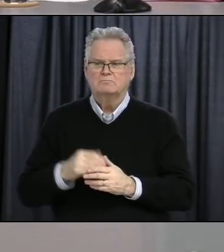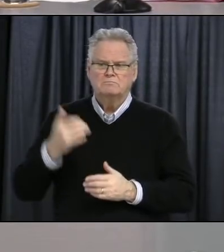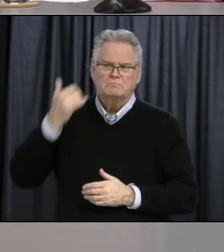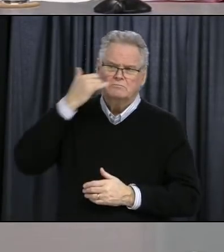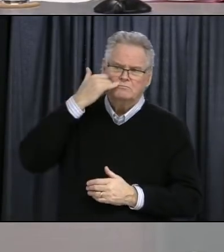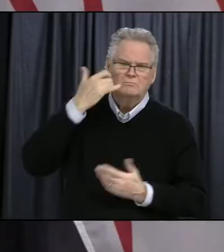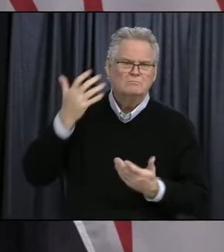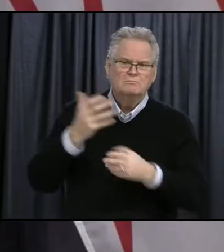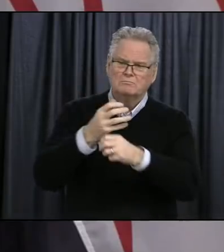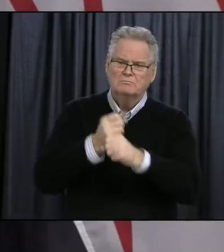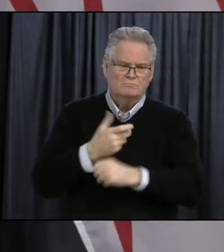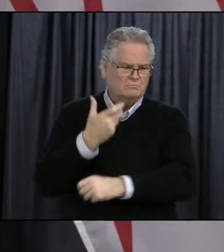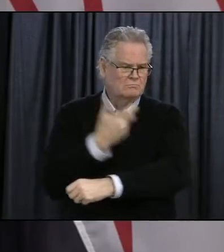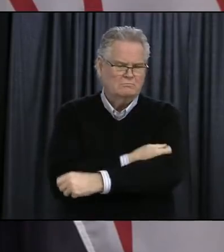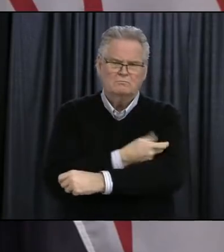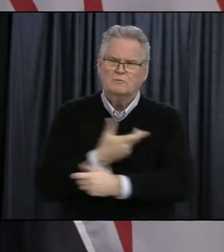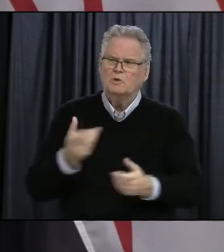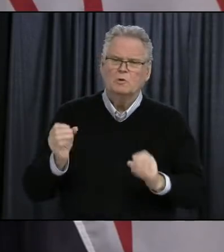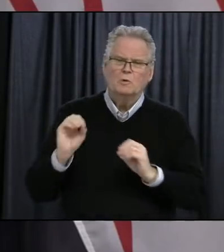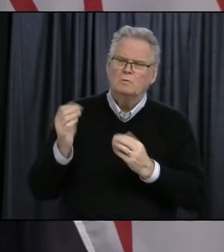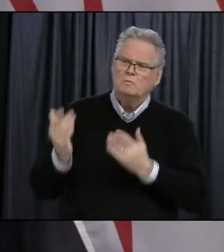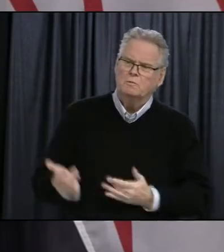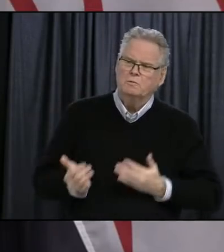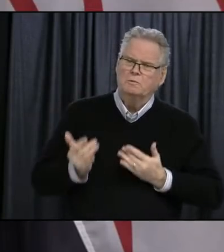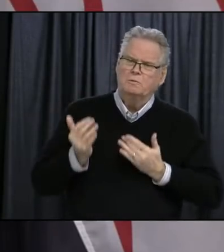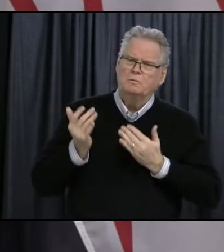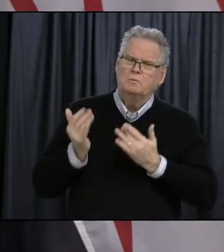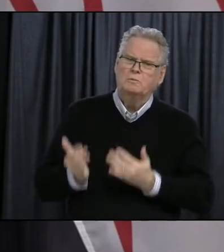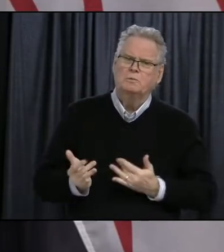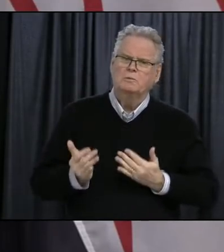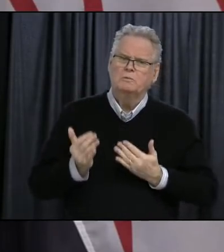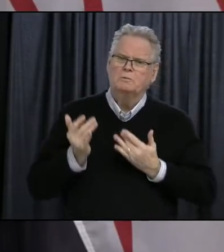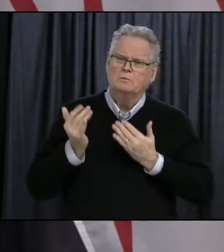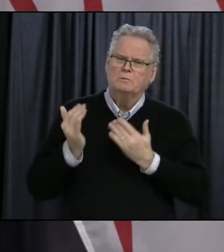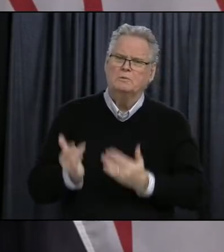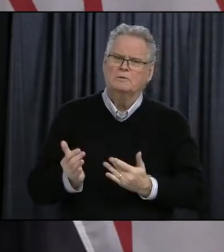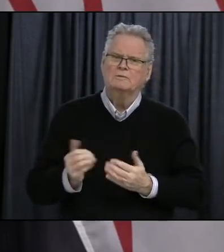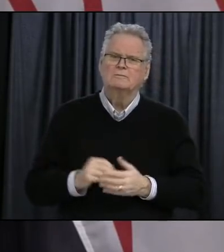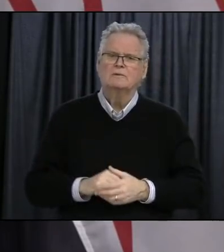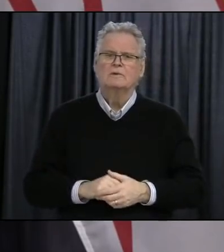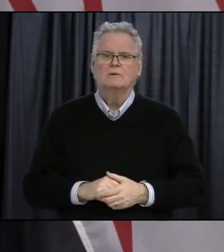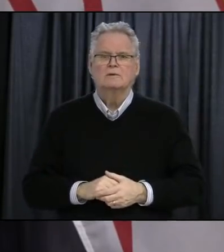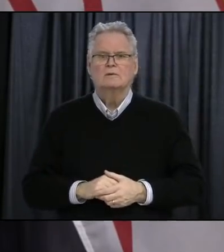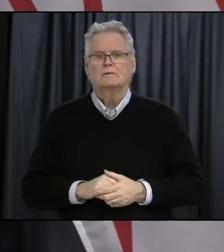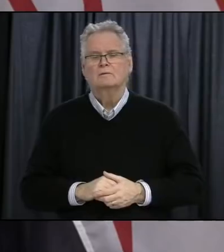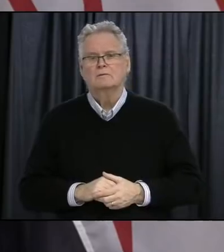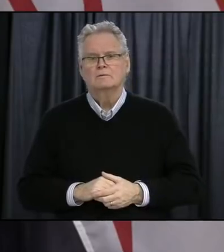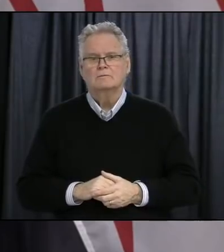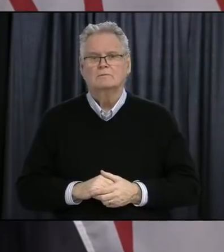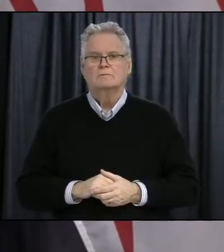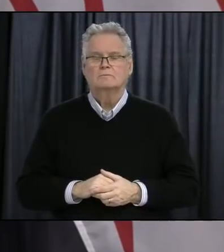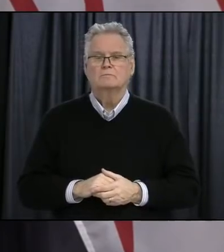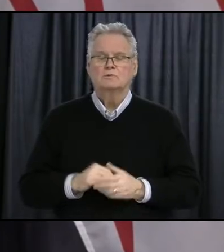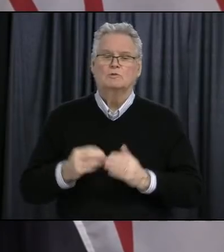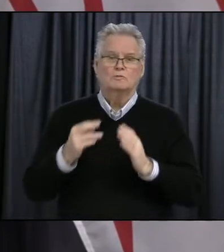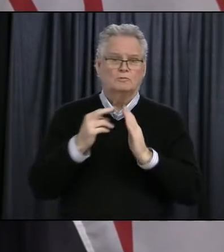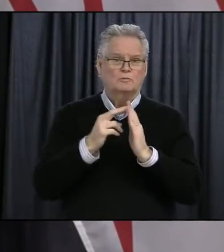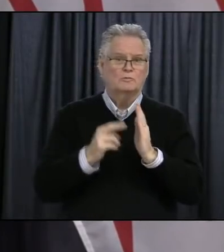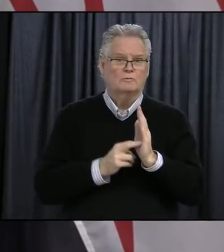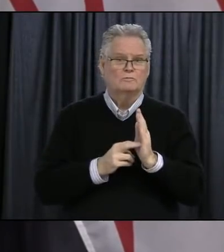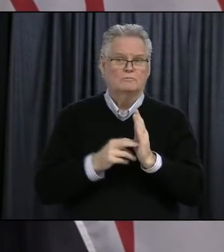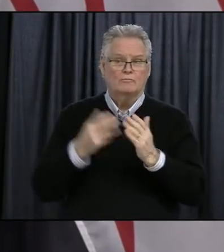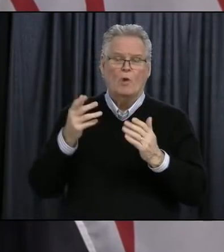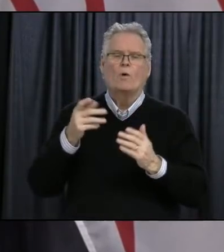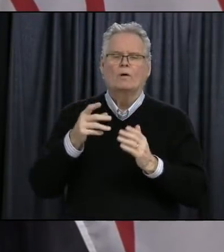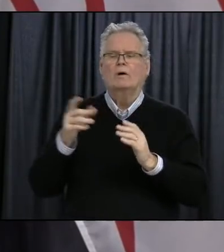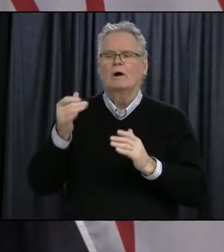I think for a lot of people, it may, so if you registered and it said you are registered, then you are, and